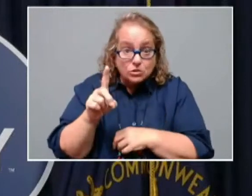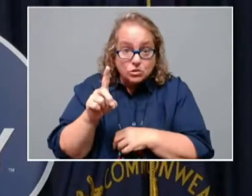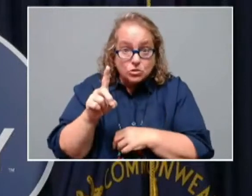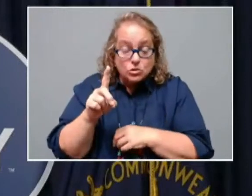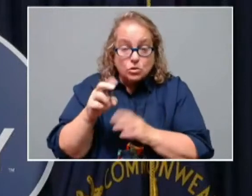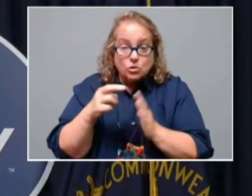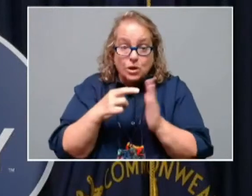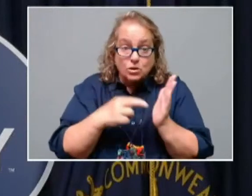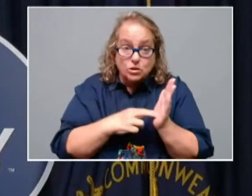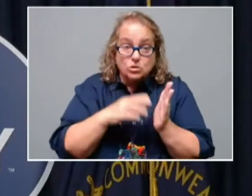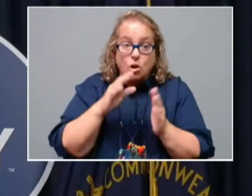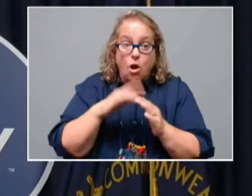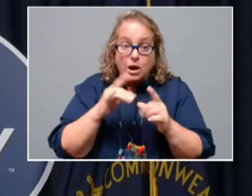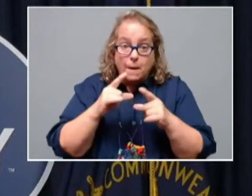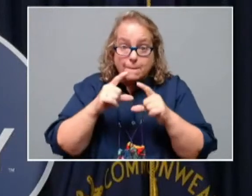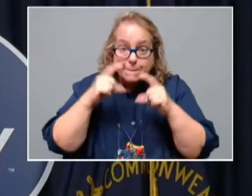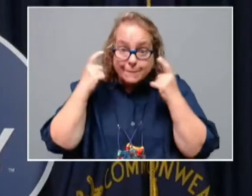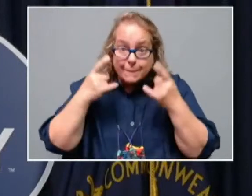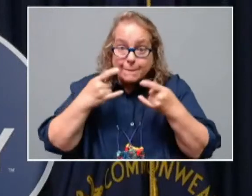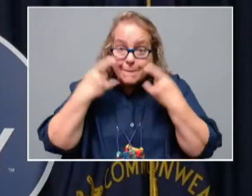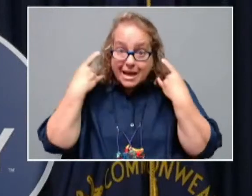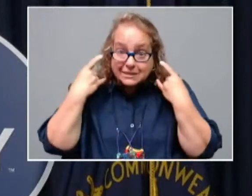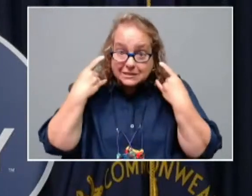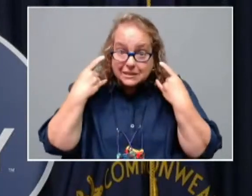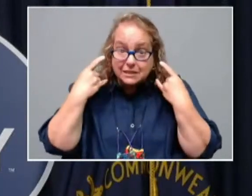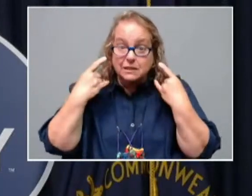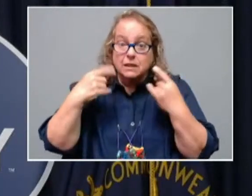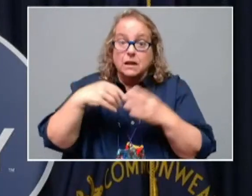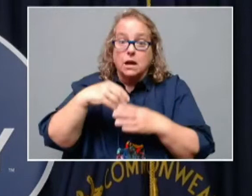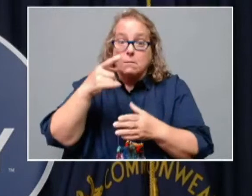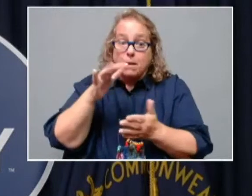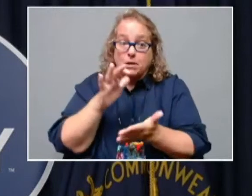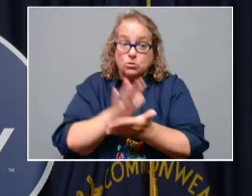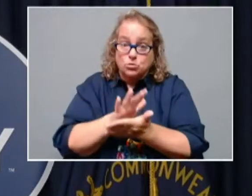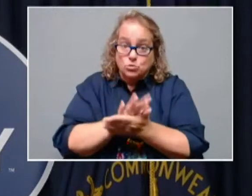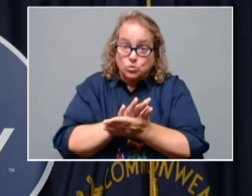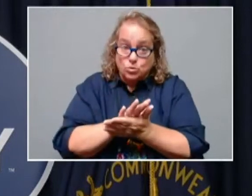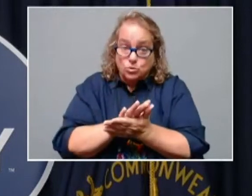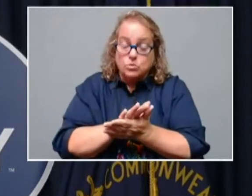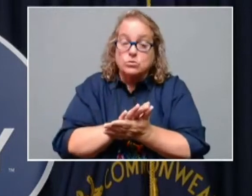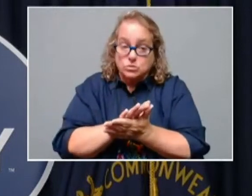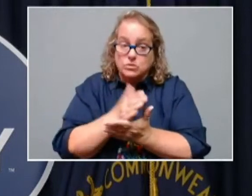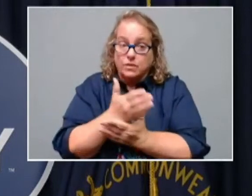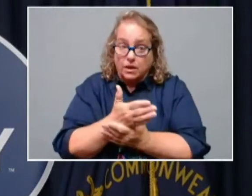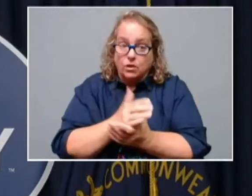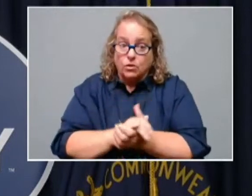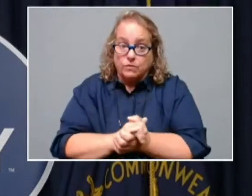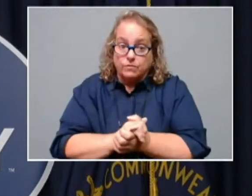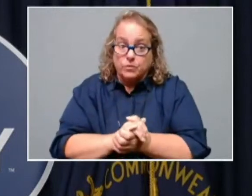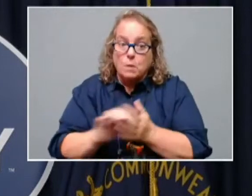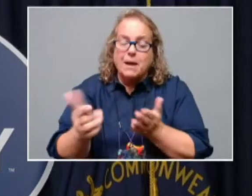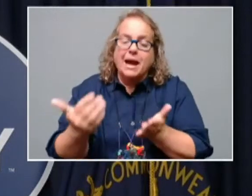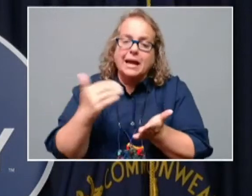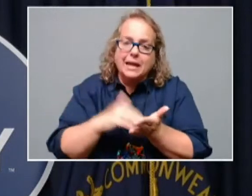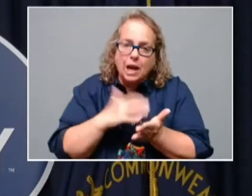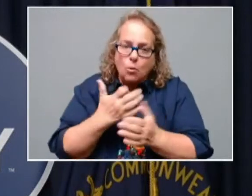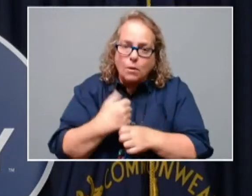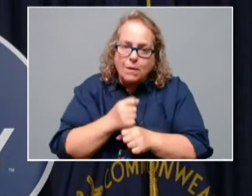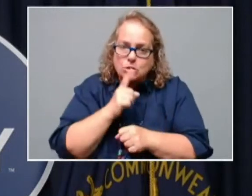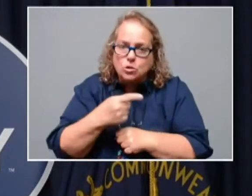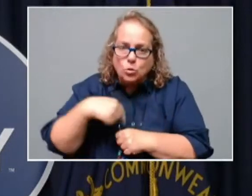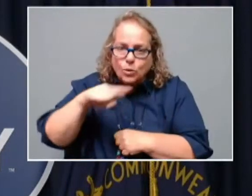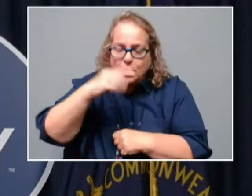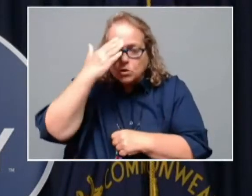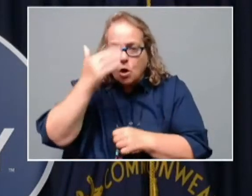masking in public schools in effect. But I will, again, want to make sure that we know what happens when we don't mask in